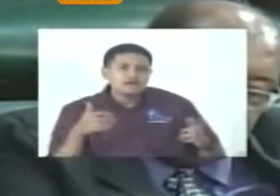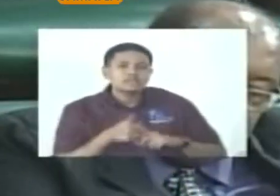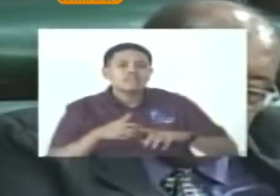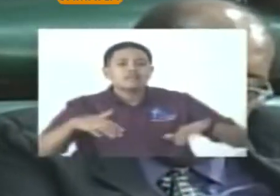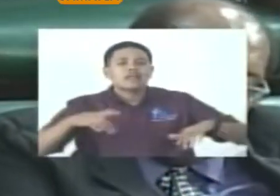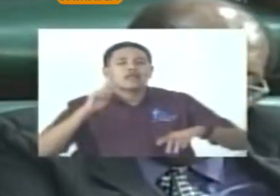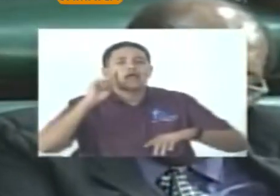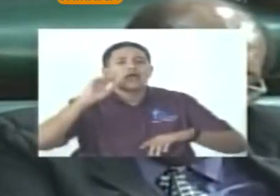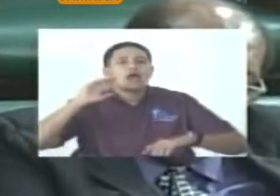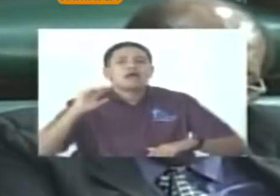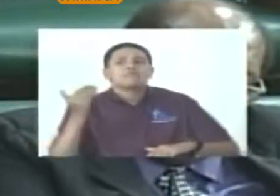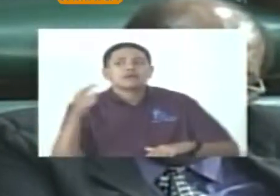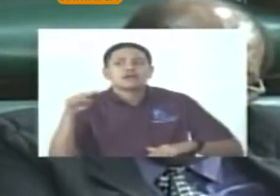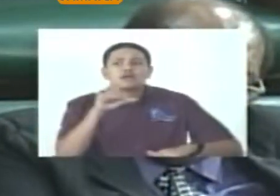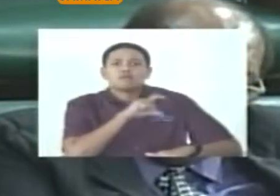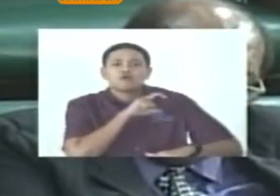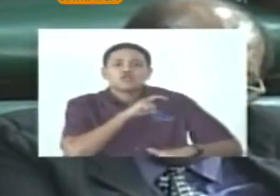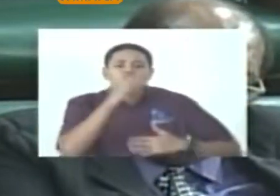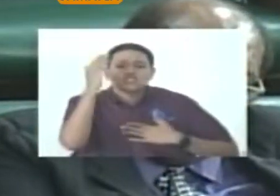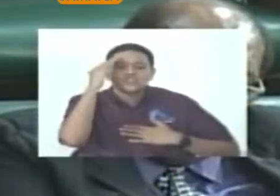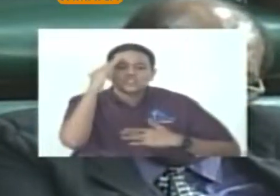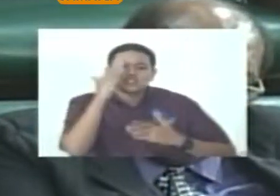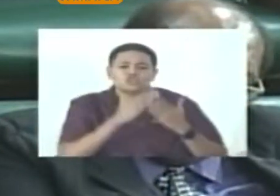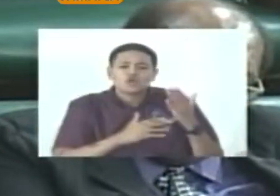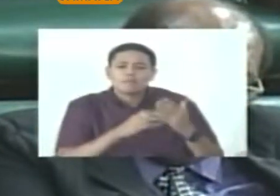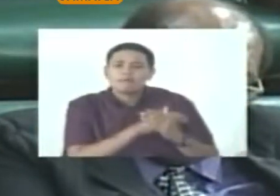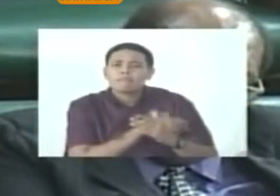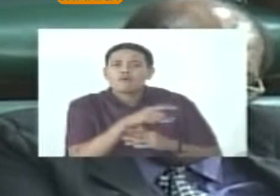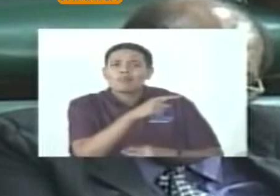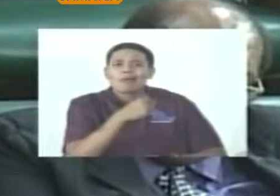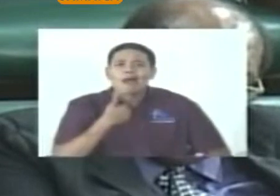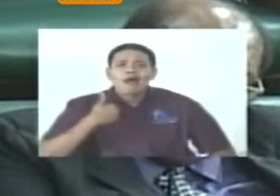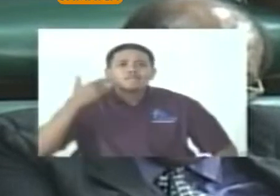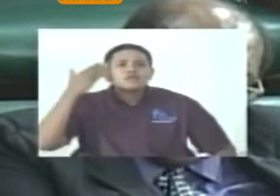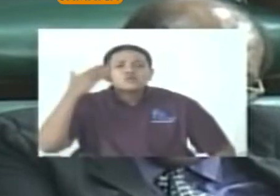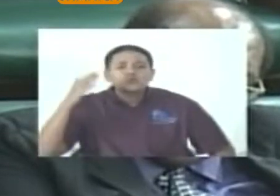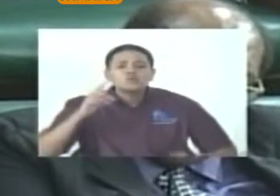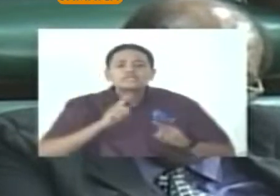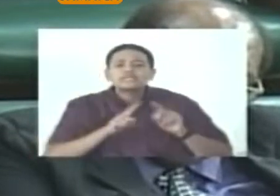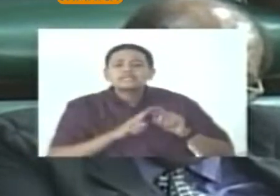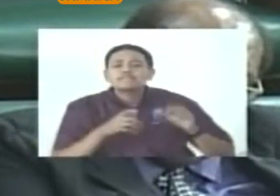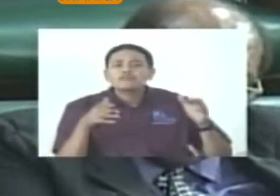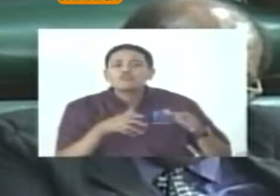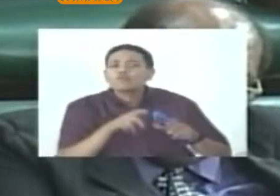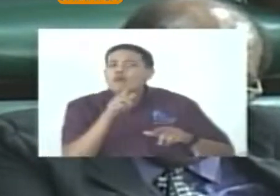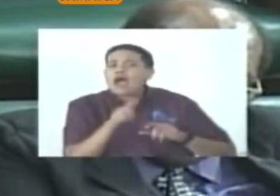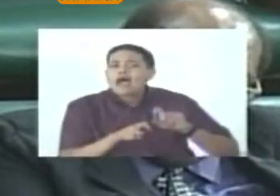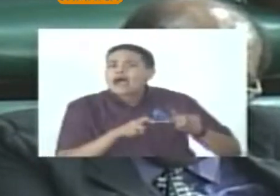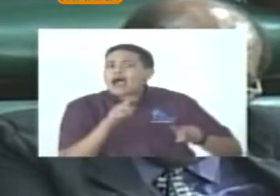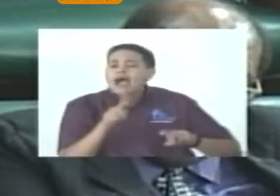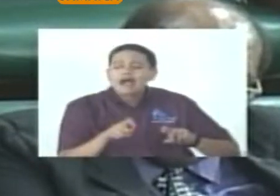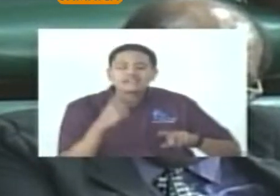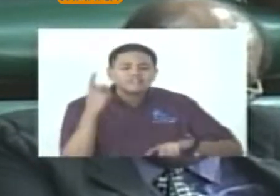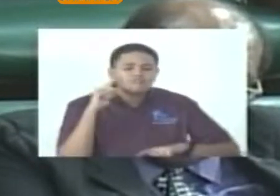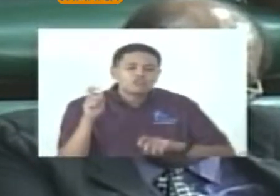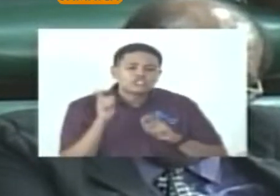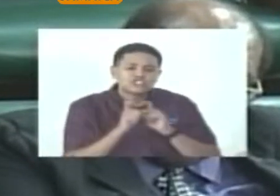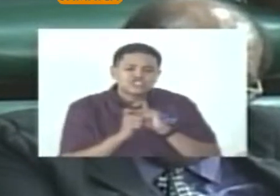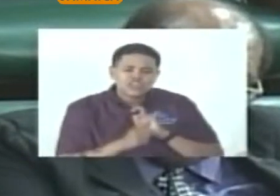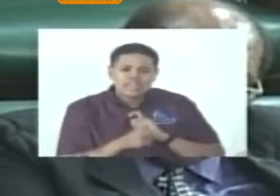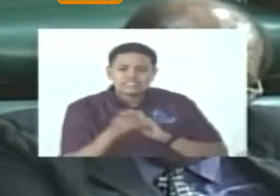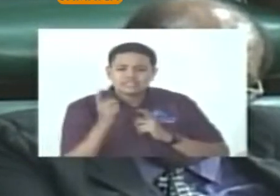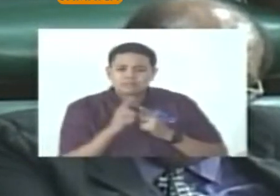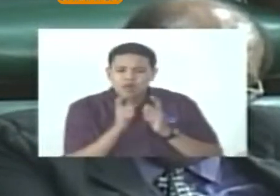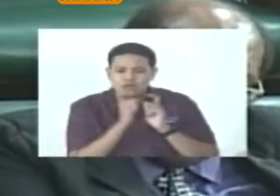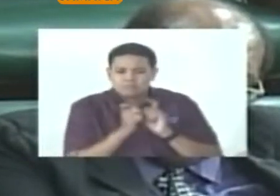not appear as though the police knew some of the powers that they had. The different groups who were asking for the changes and